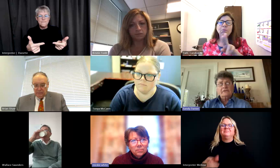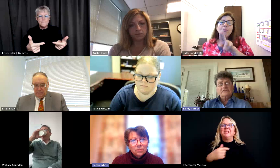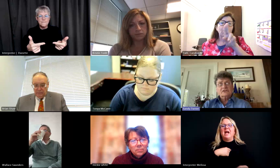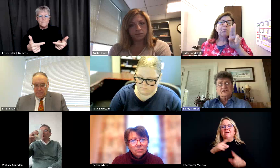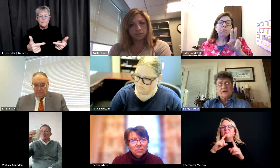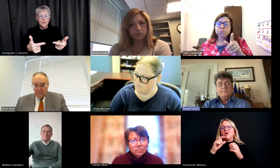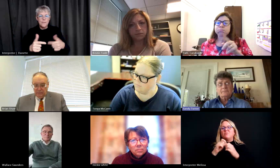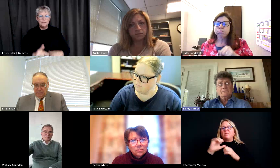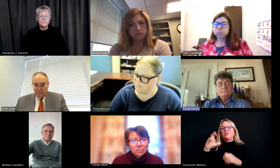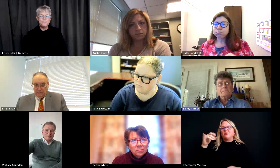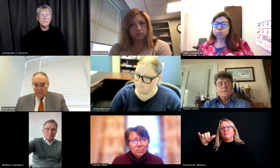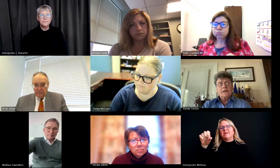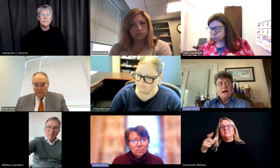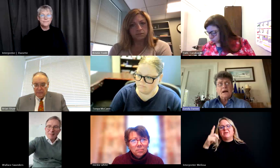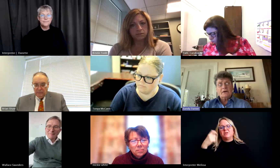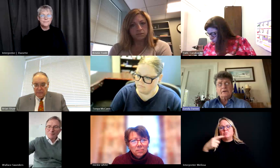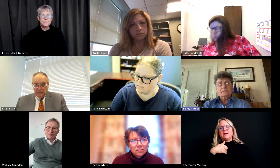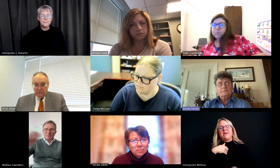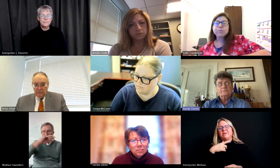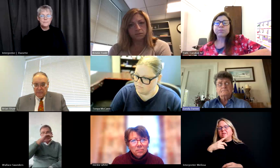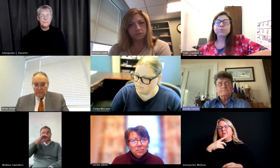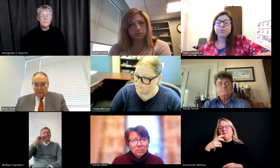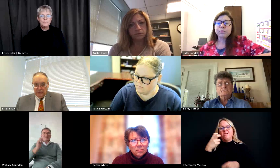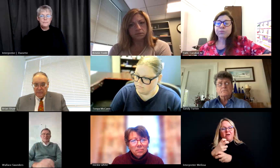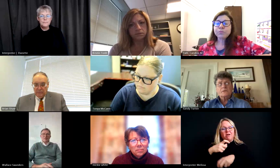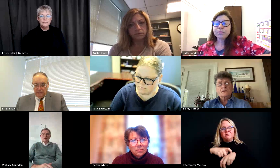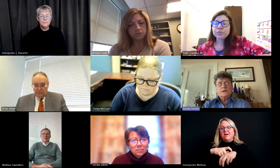we are having such a time hiring